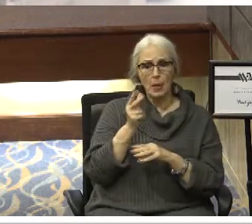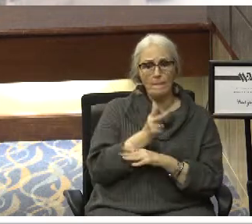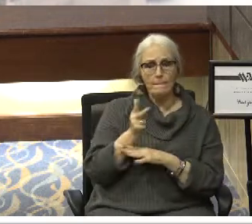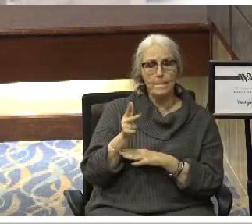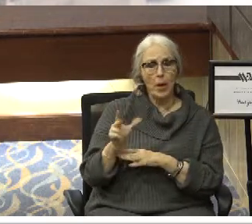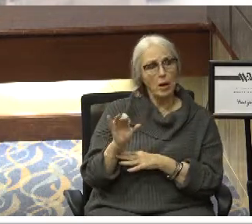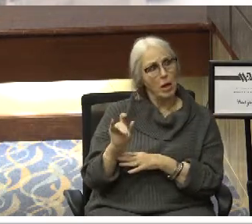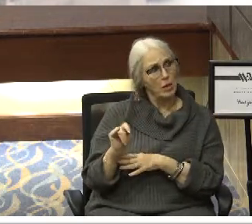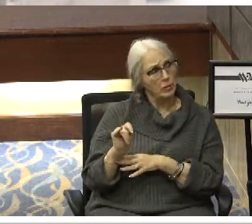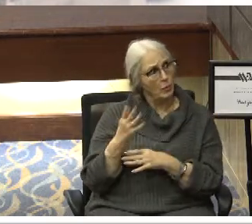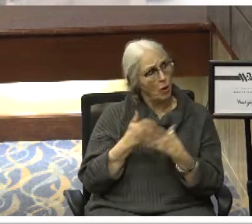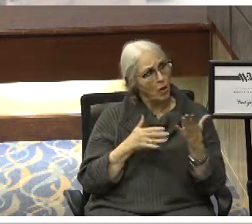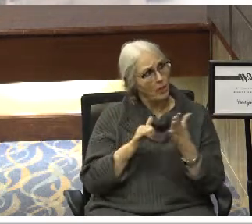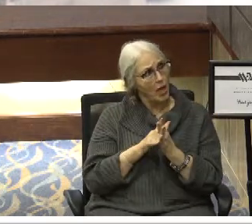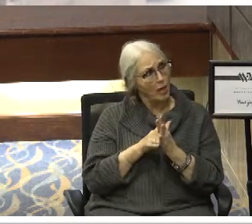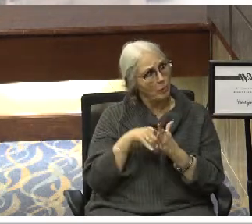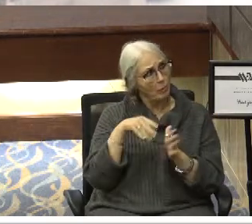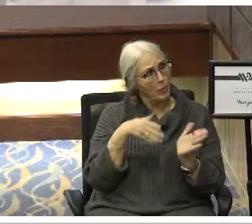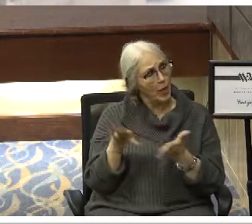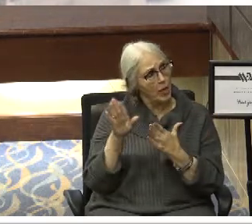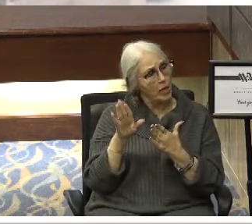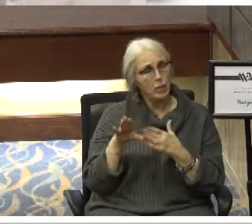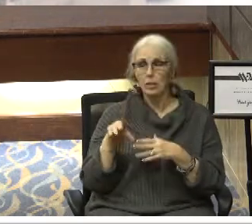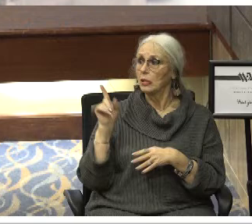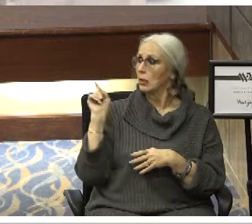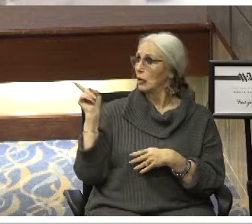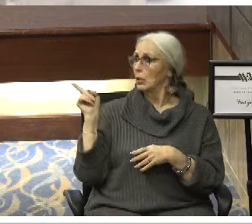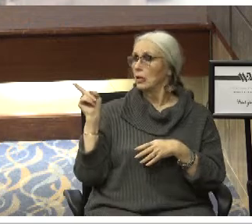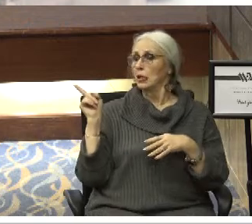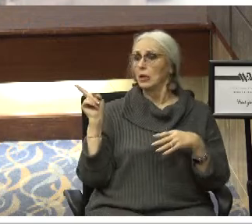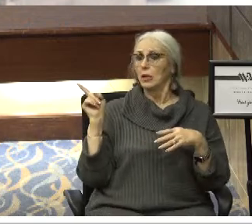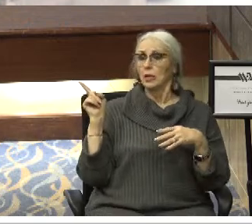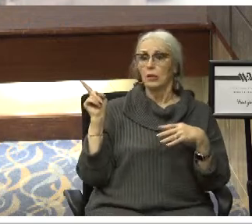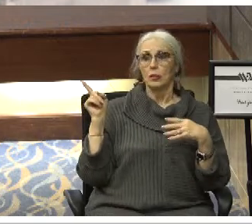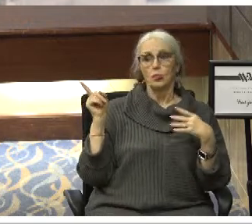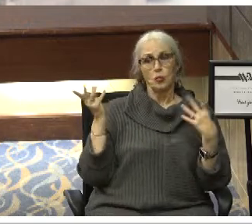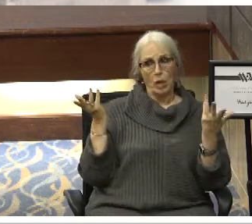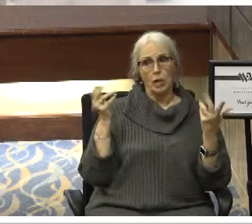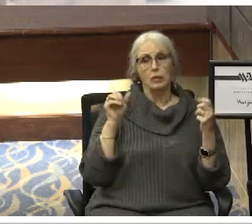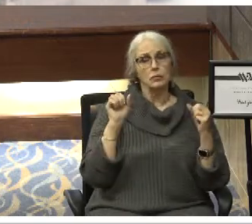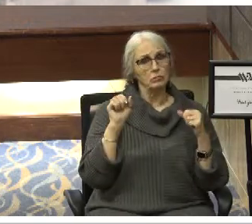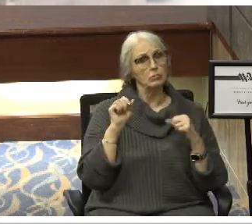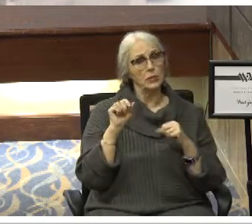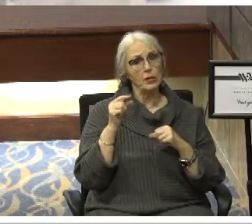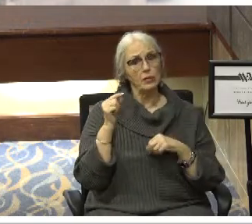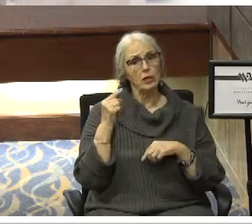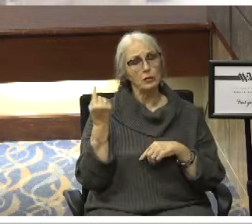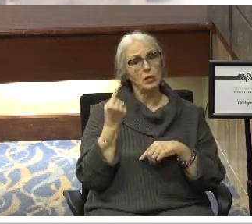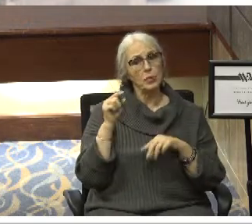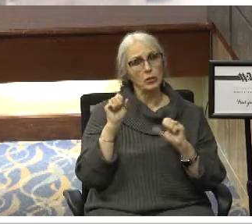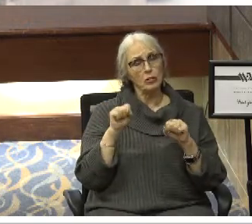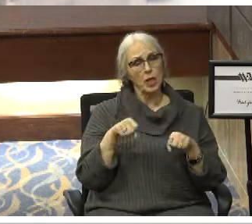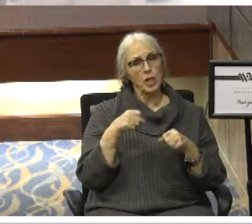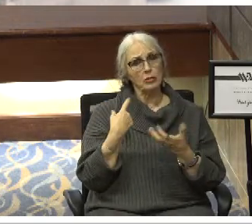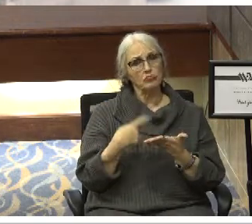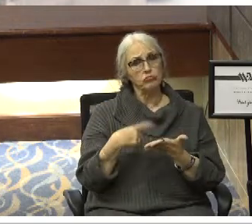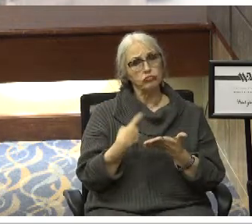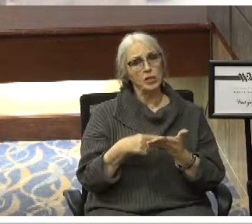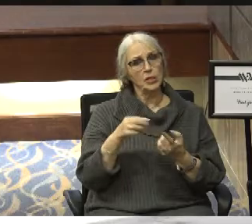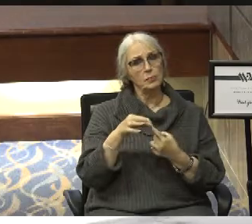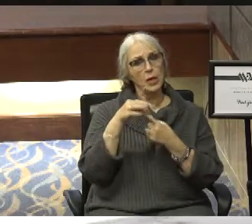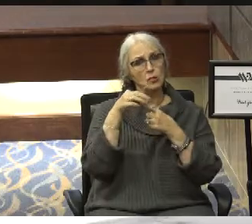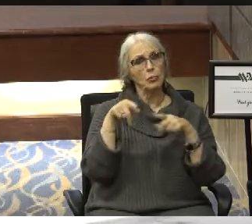as part of their site plan? That would be something that can be talked about with a special